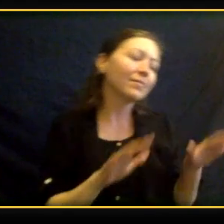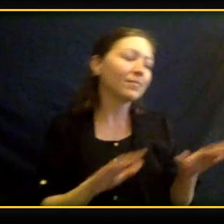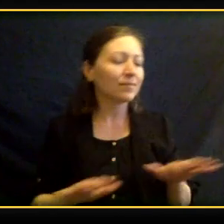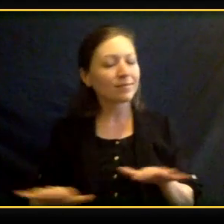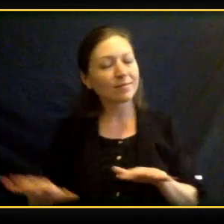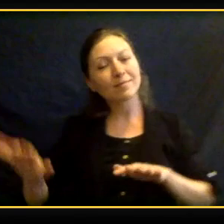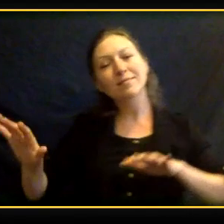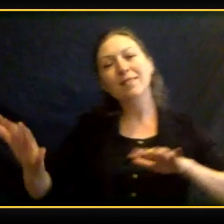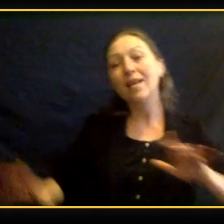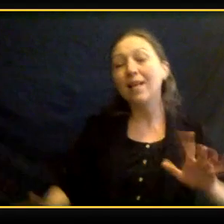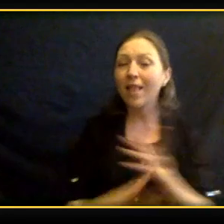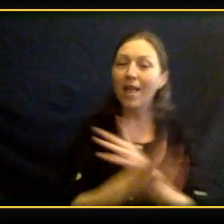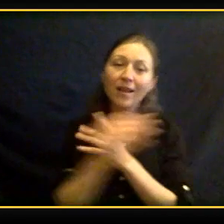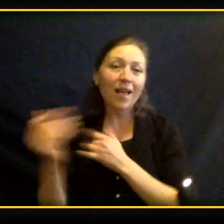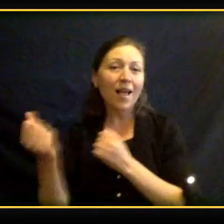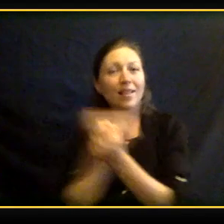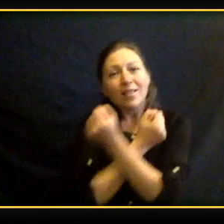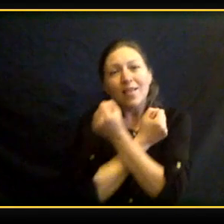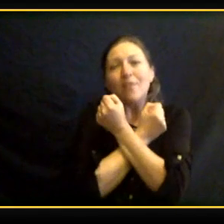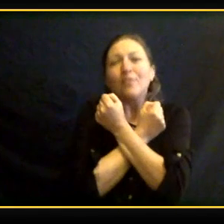and I love you.